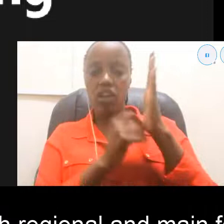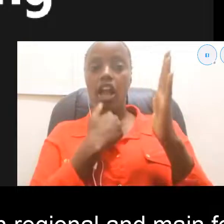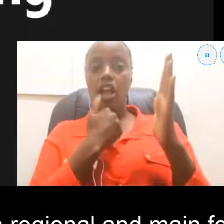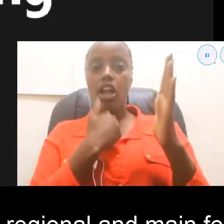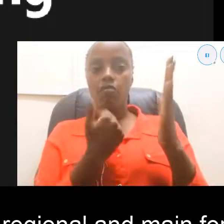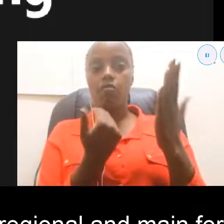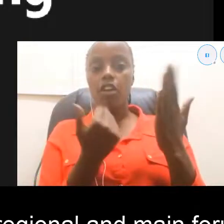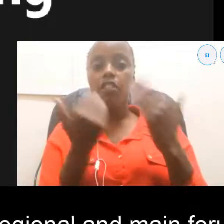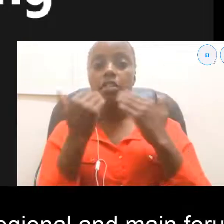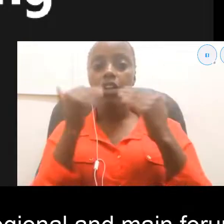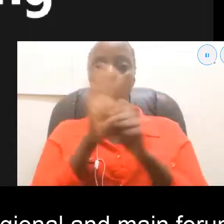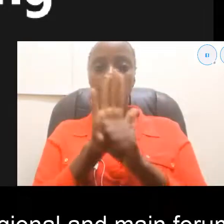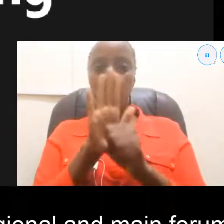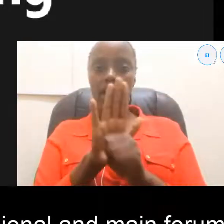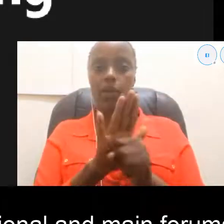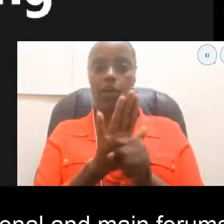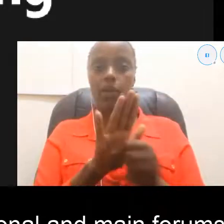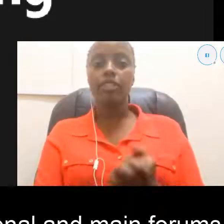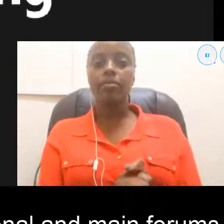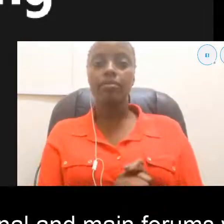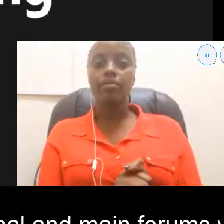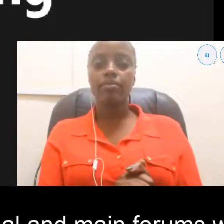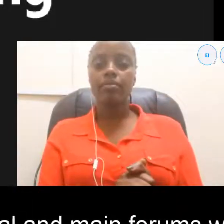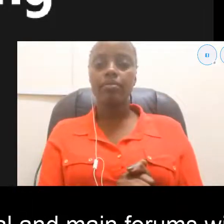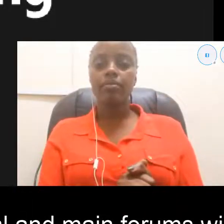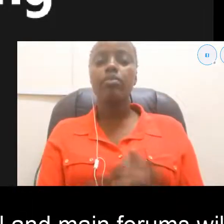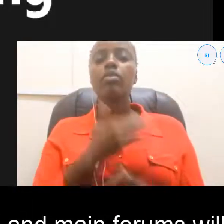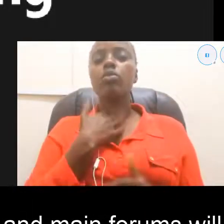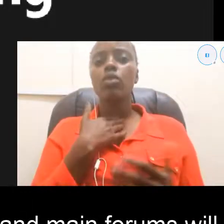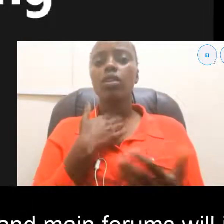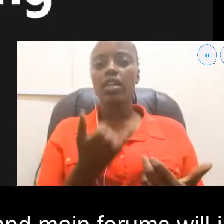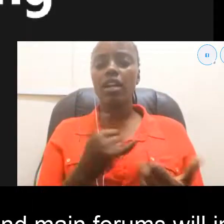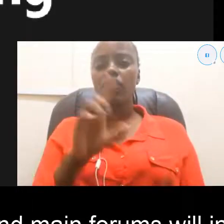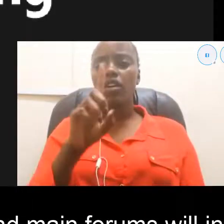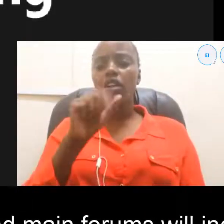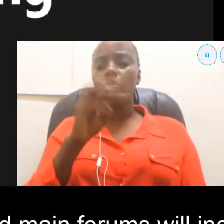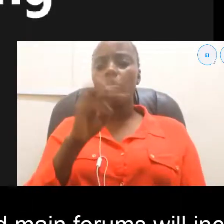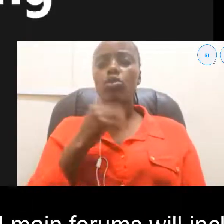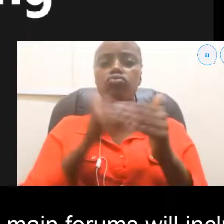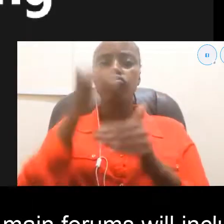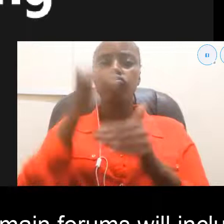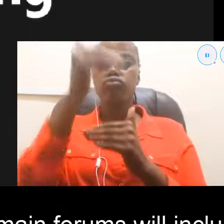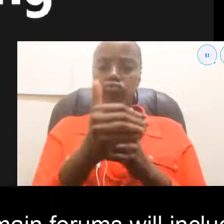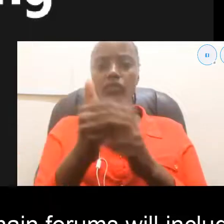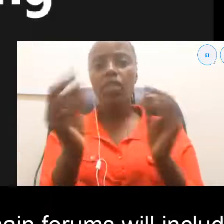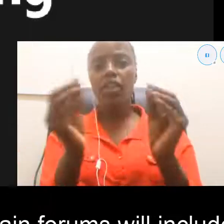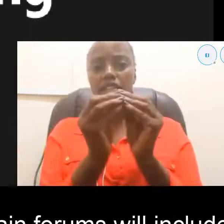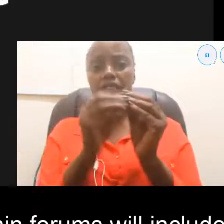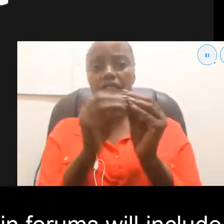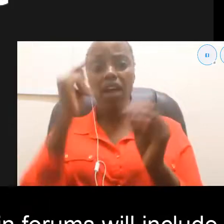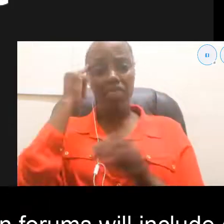Thank you for that. I wonder, we want to move to the next session. I think